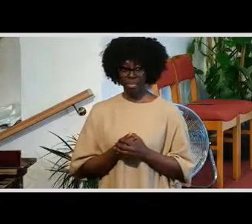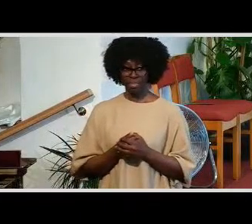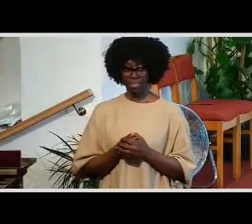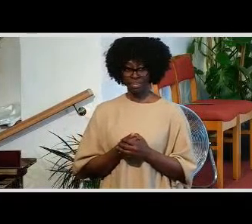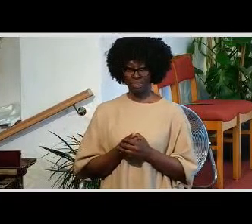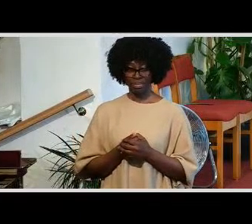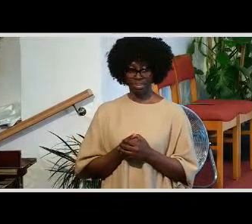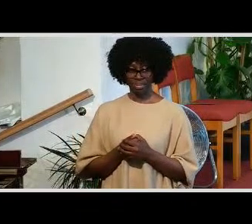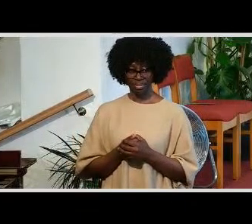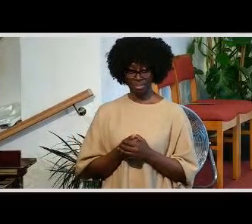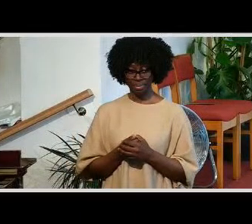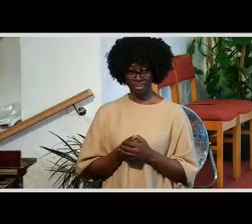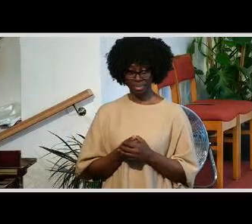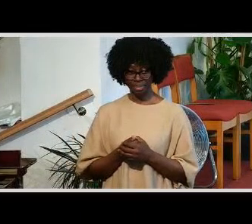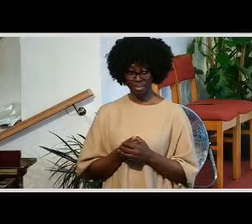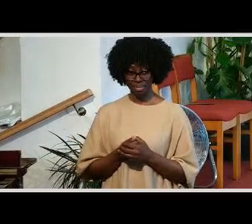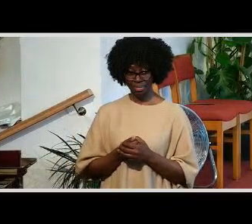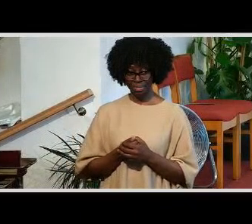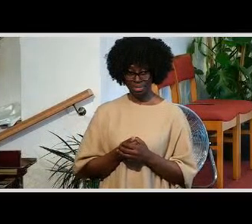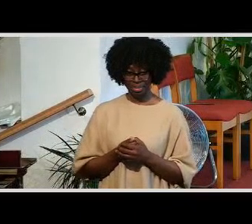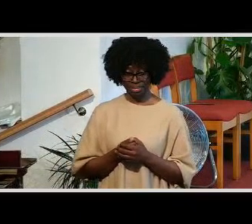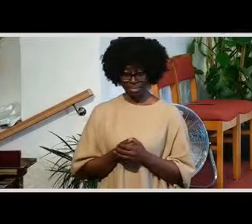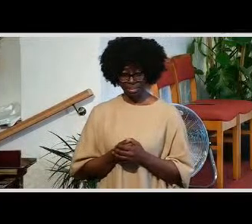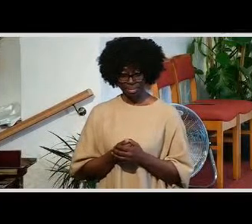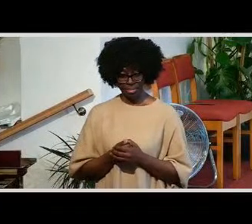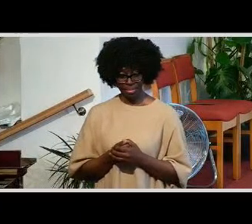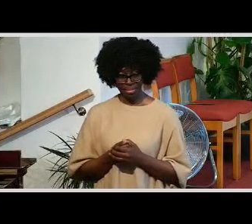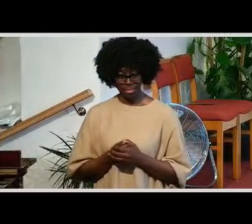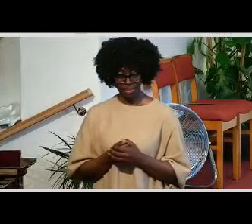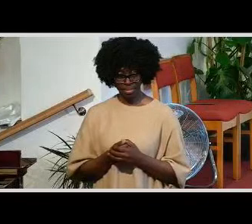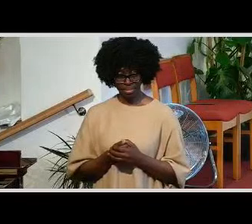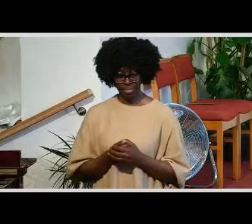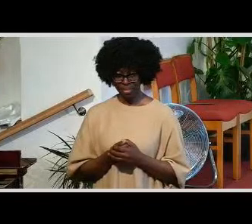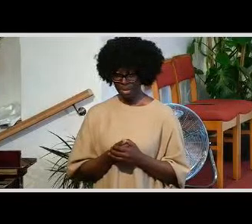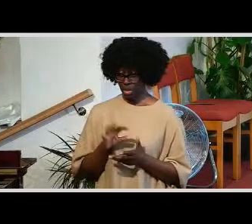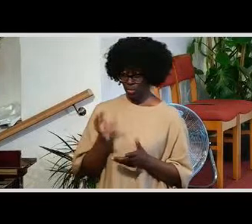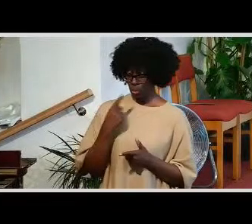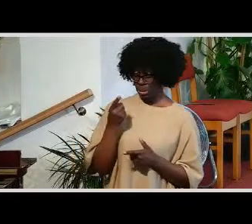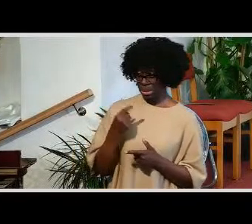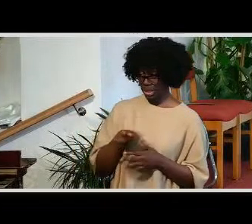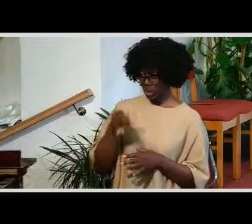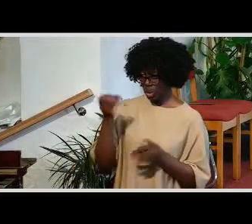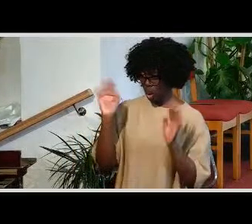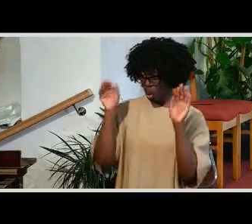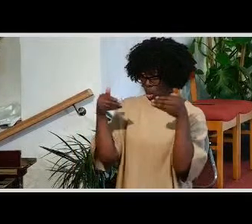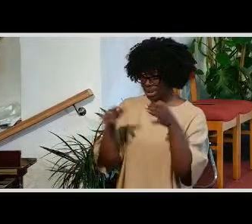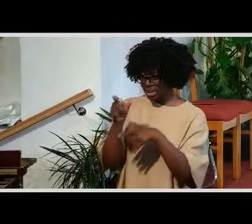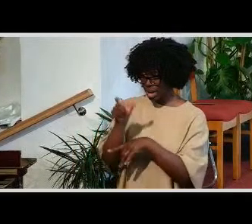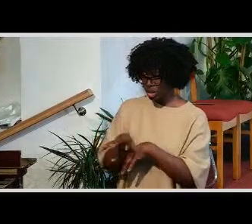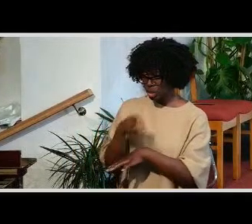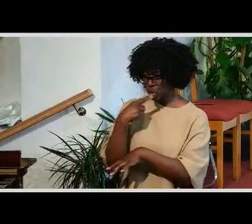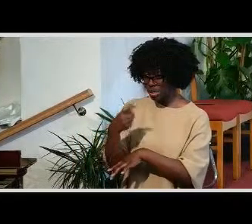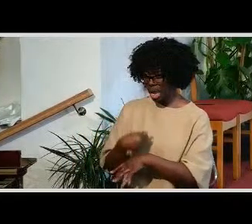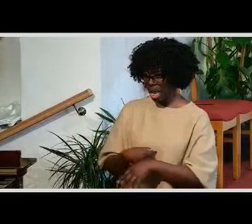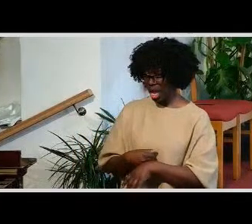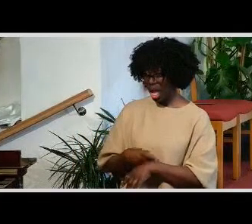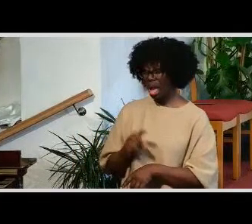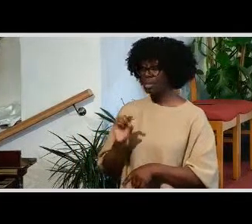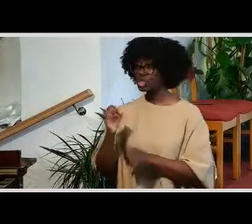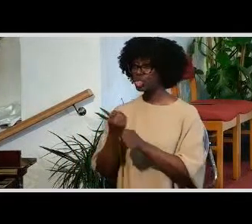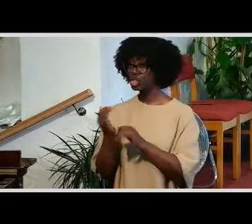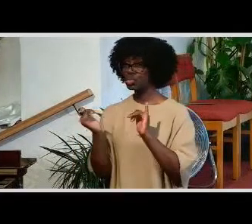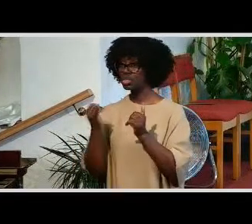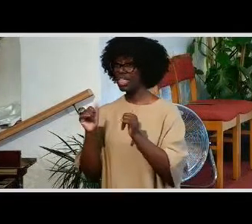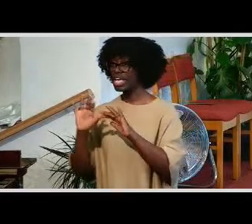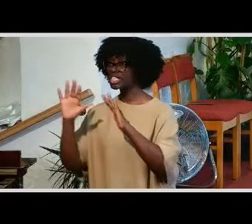anyone in the family, or maybe may have children themselves who are autistic, if you say to them you're going to do something at 10 o'clock, and